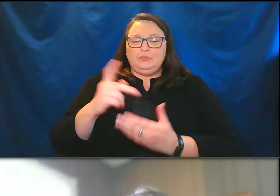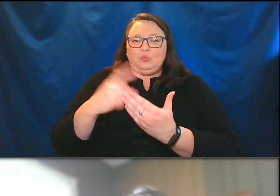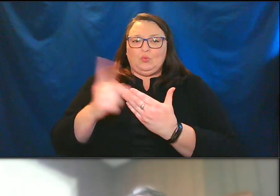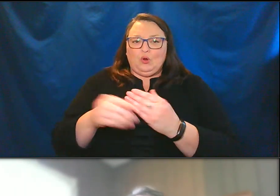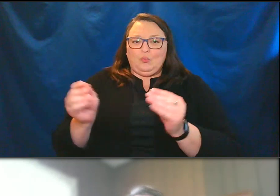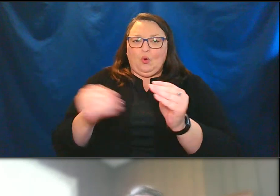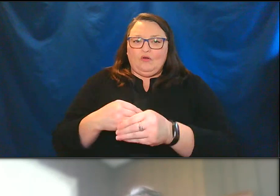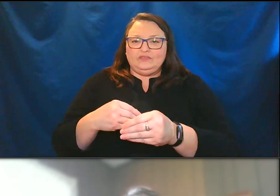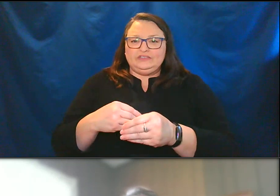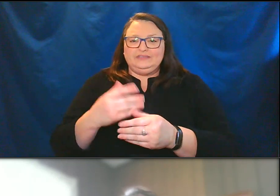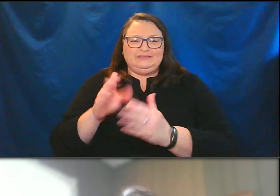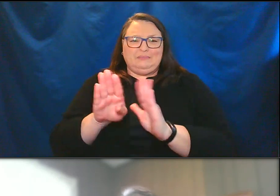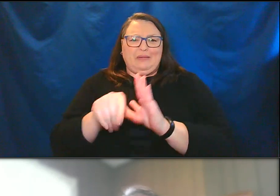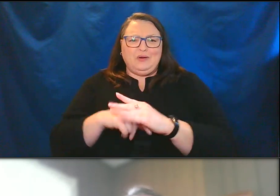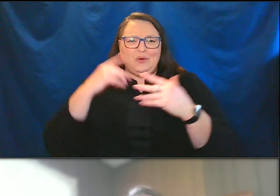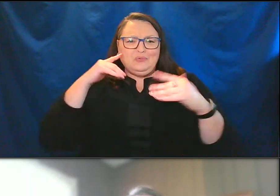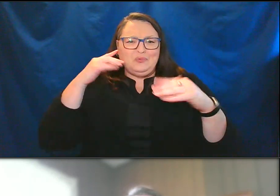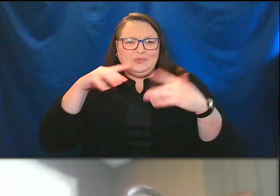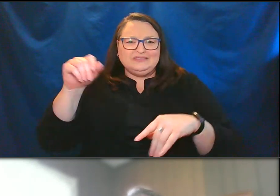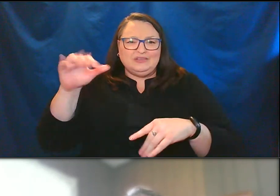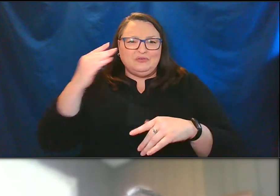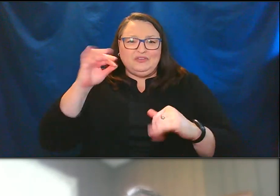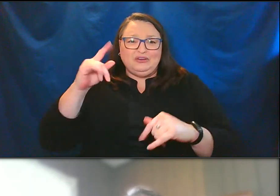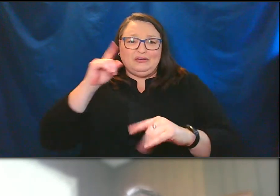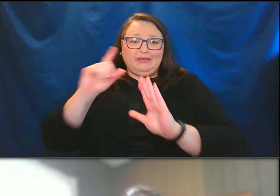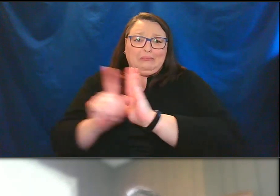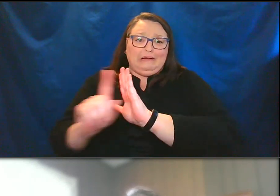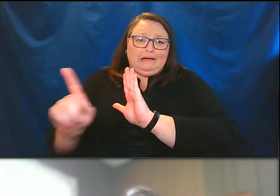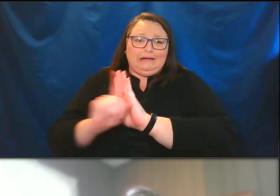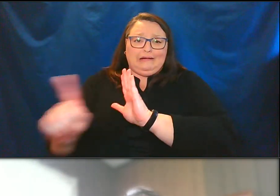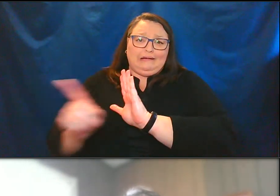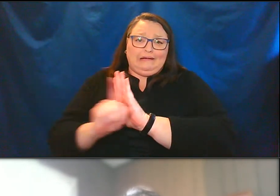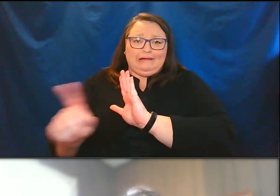Sorry, I don't know if you can hear the alarm.